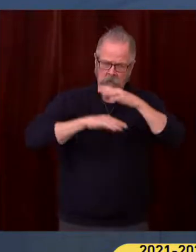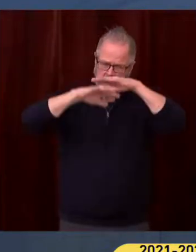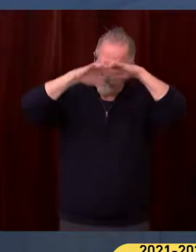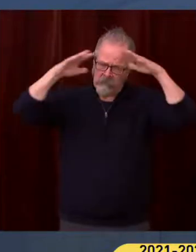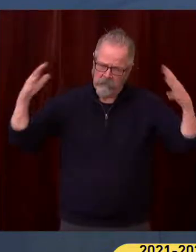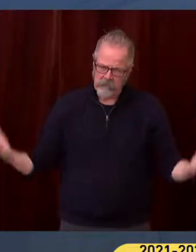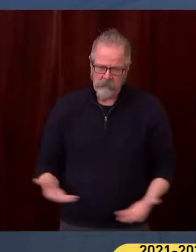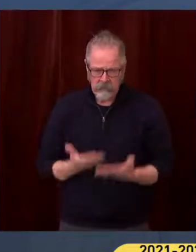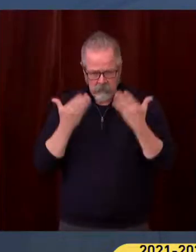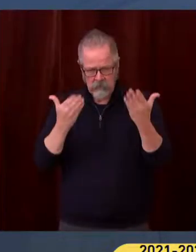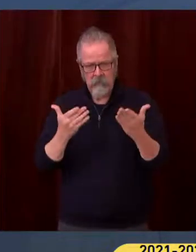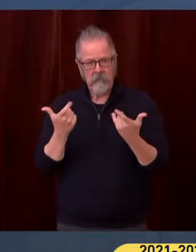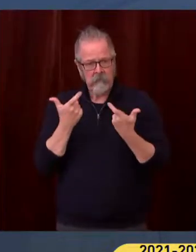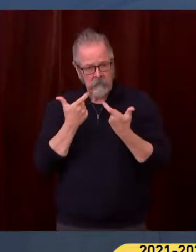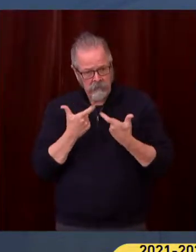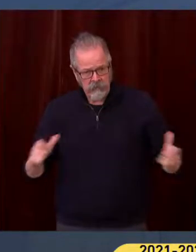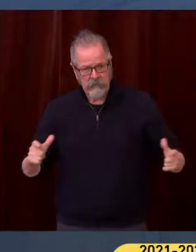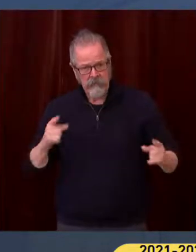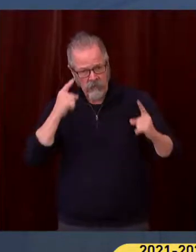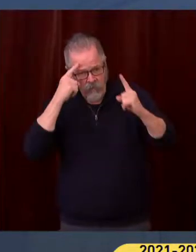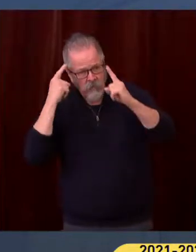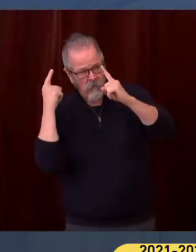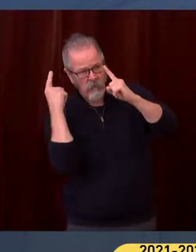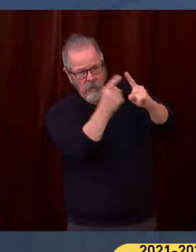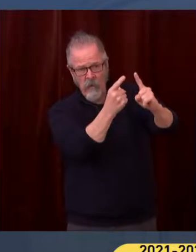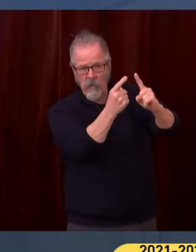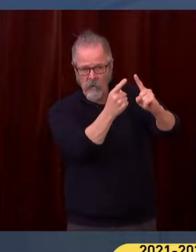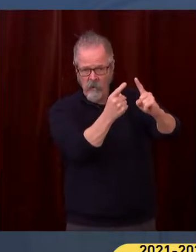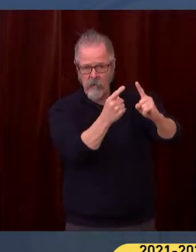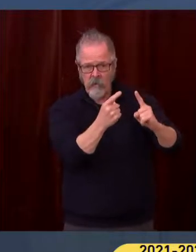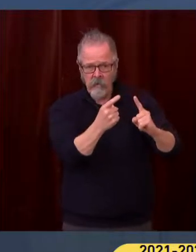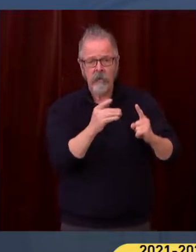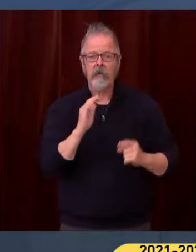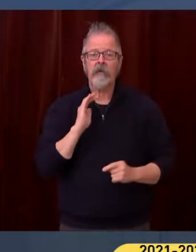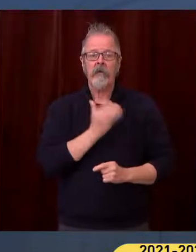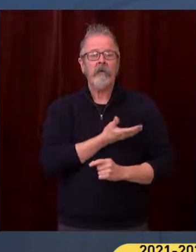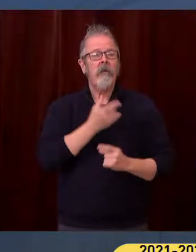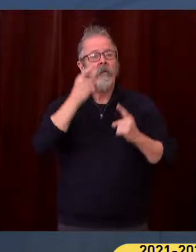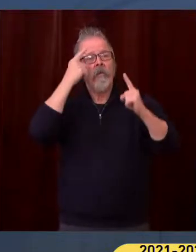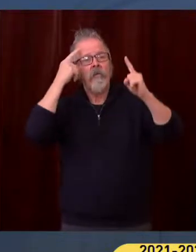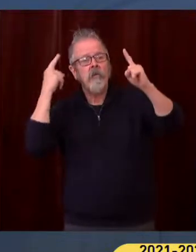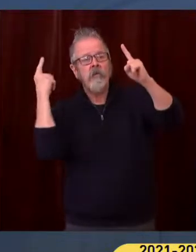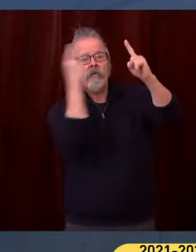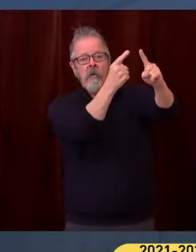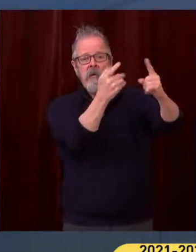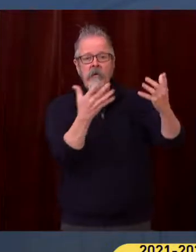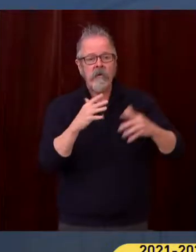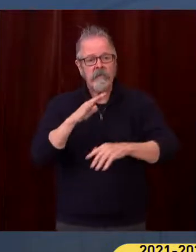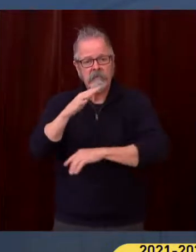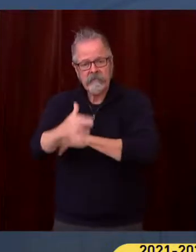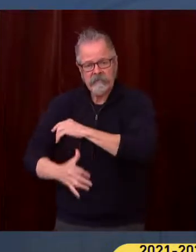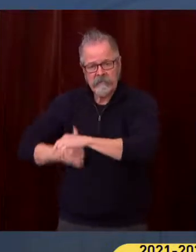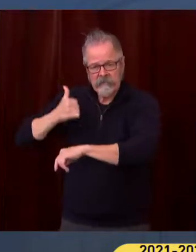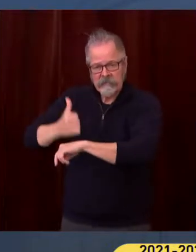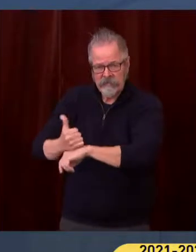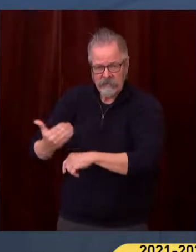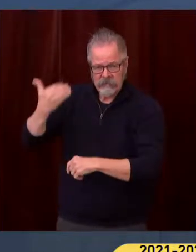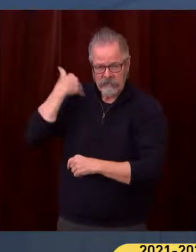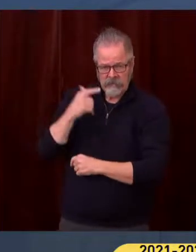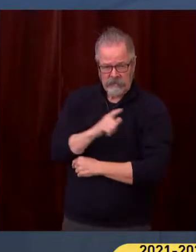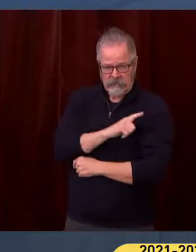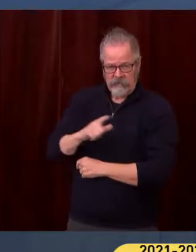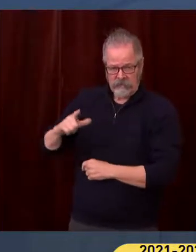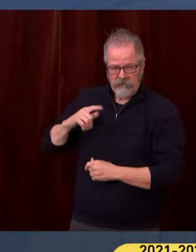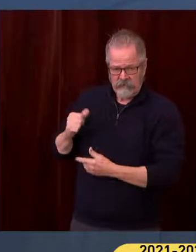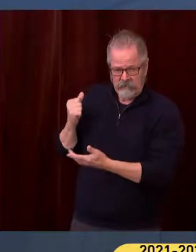to meet or come very close to meeting our goals that have been statutorily codified by the last legislative session. And we have done some